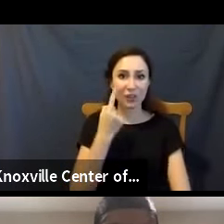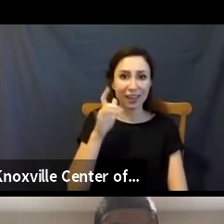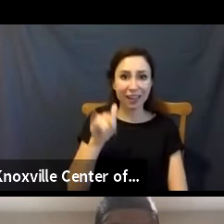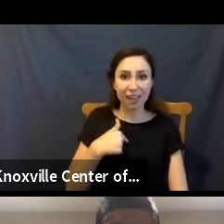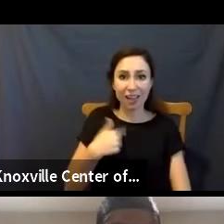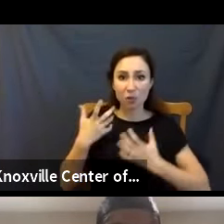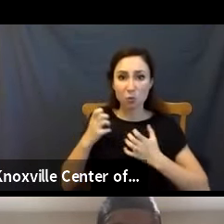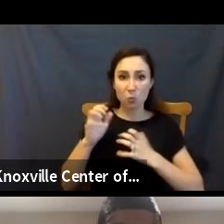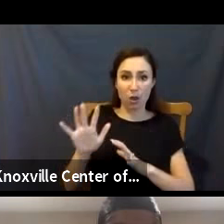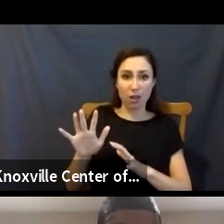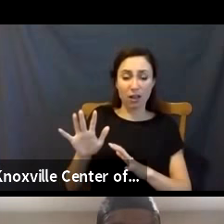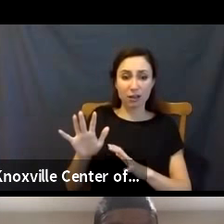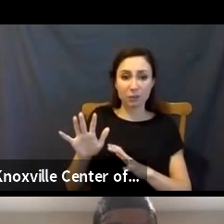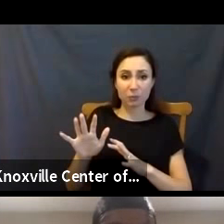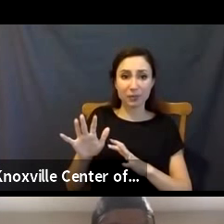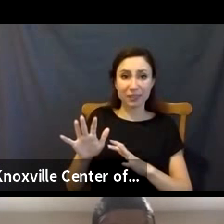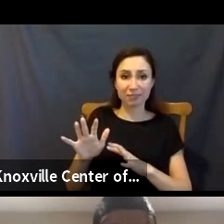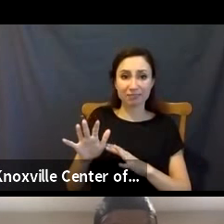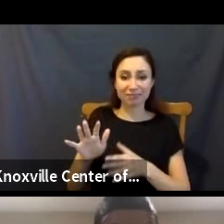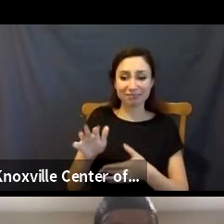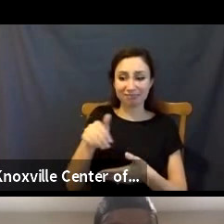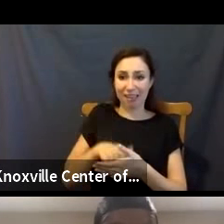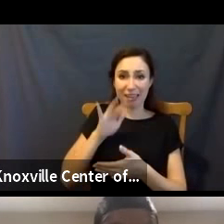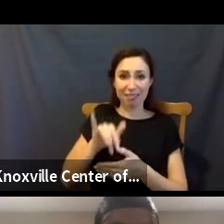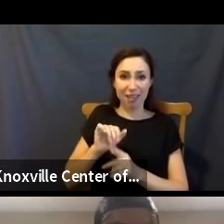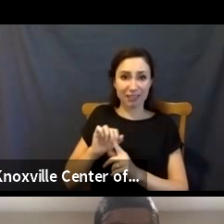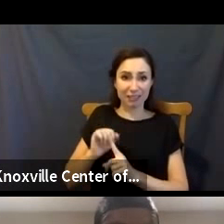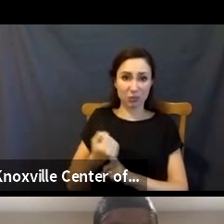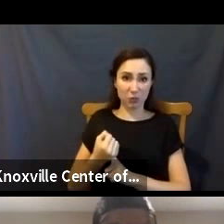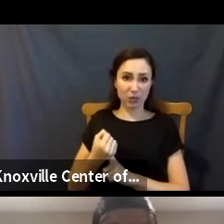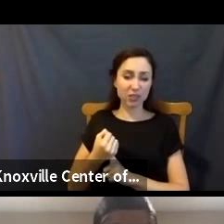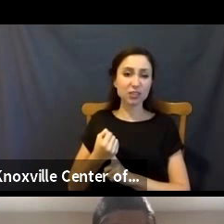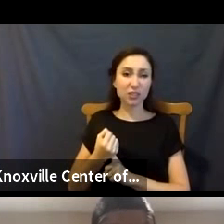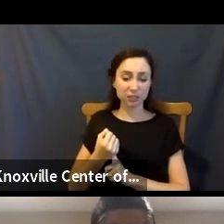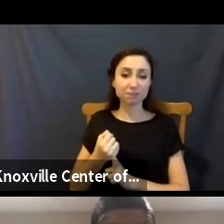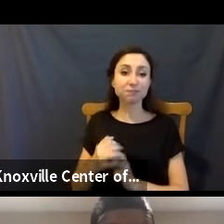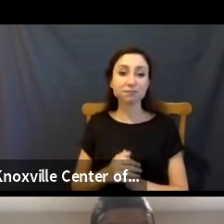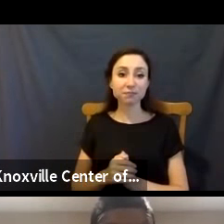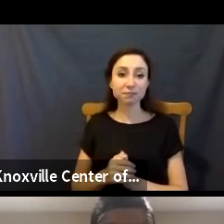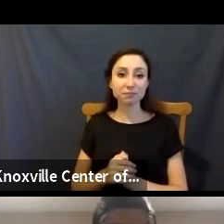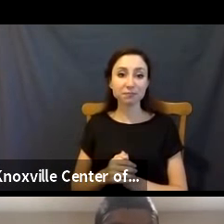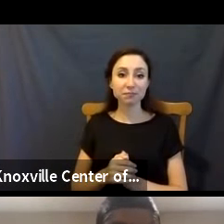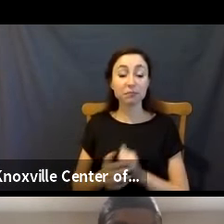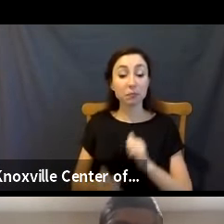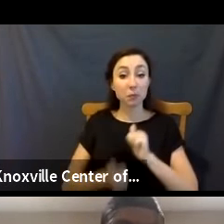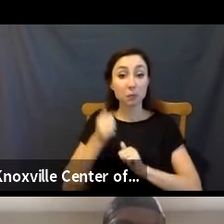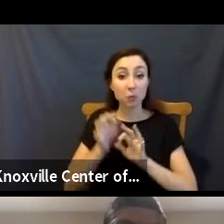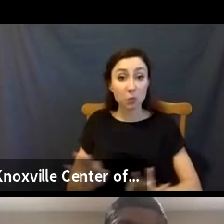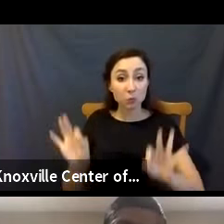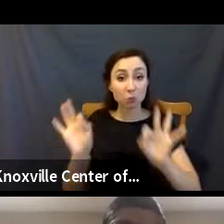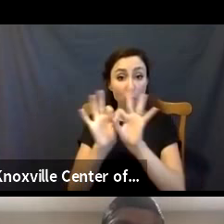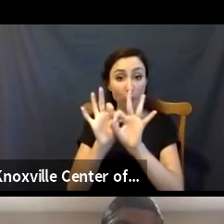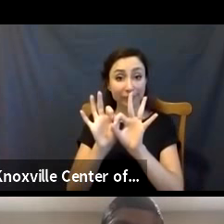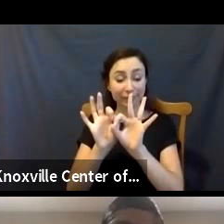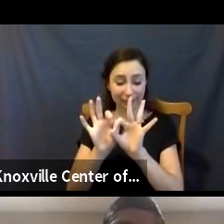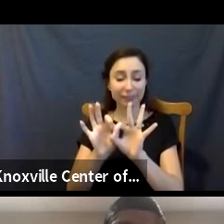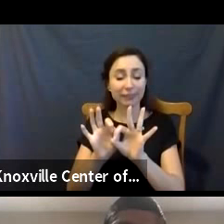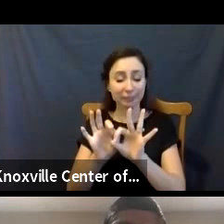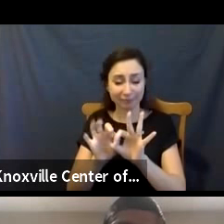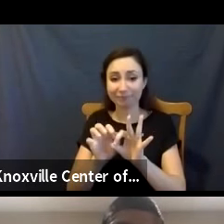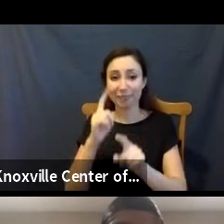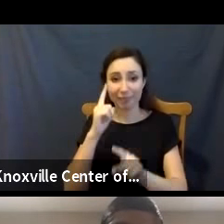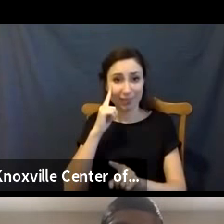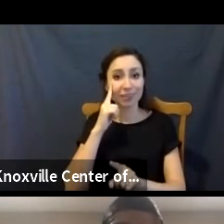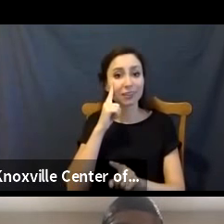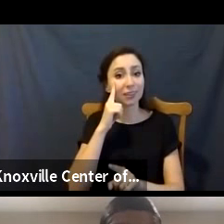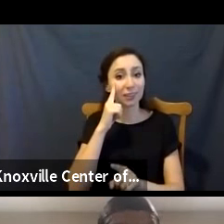want to be fundamentally in that position. But probably most importantly, what I would say is, it's all